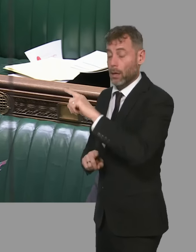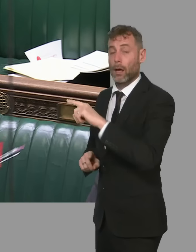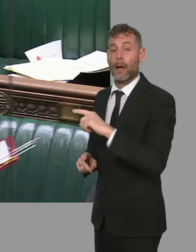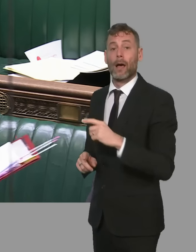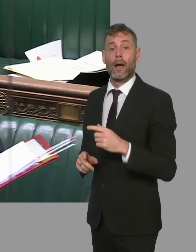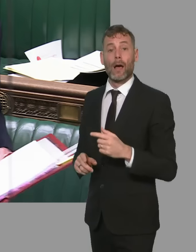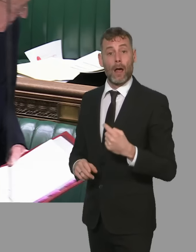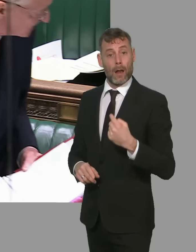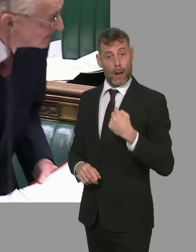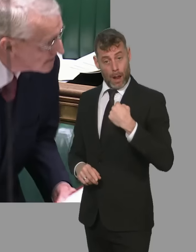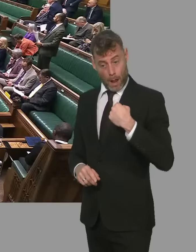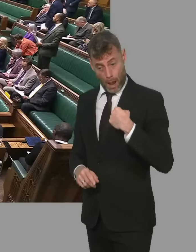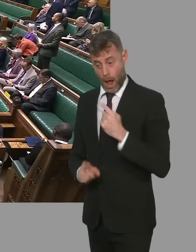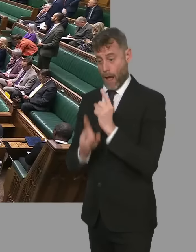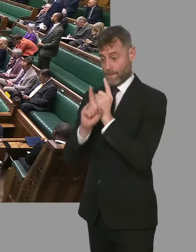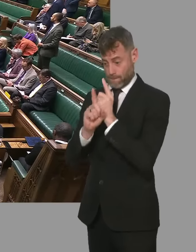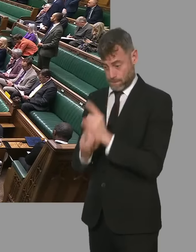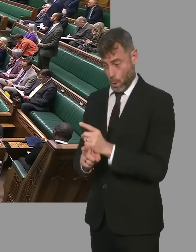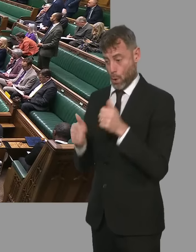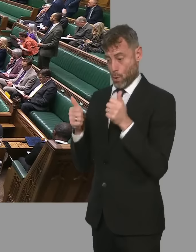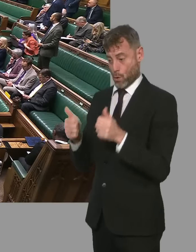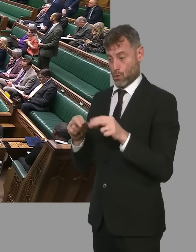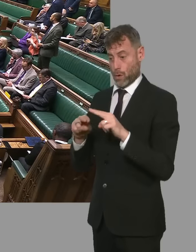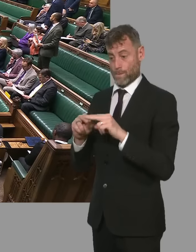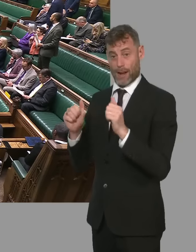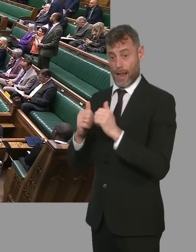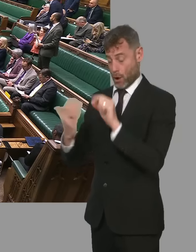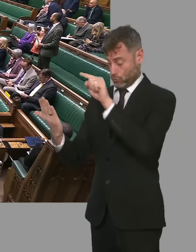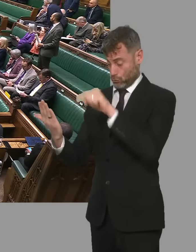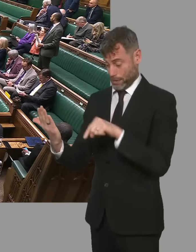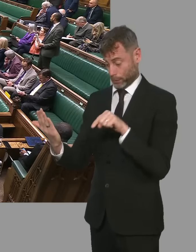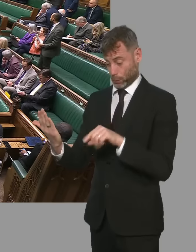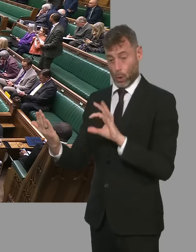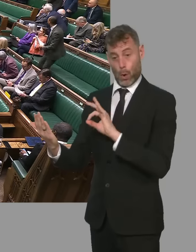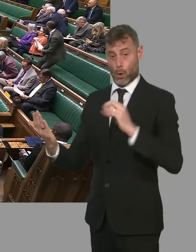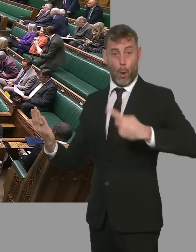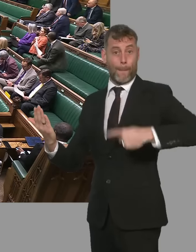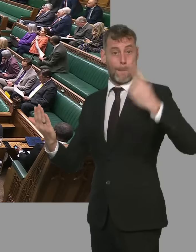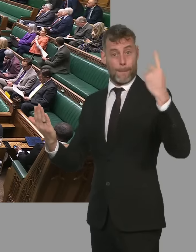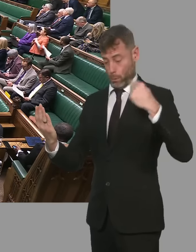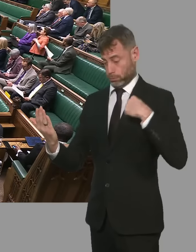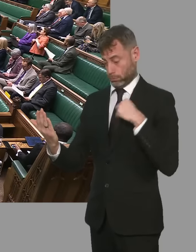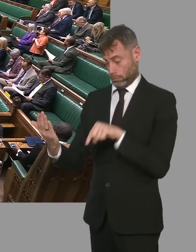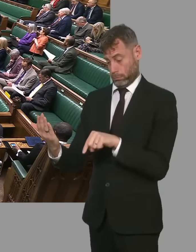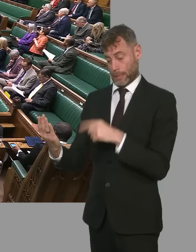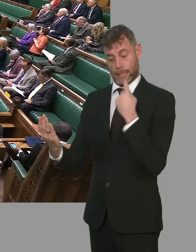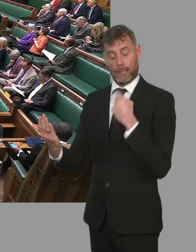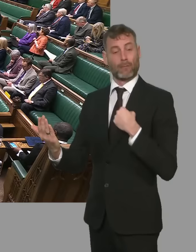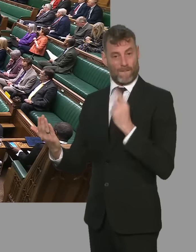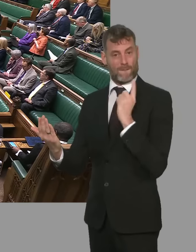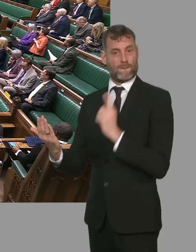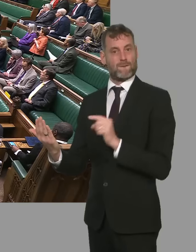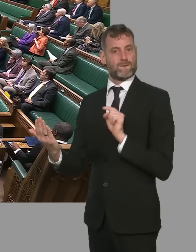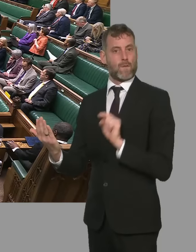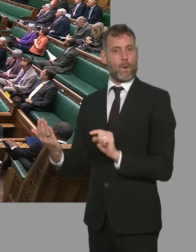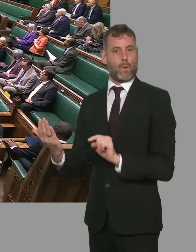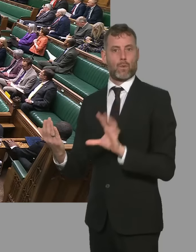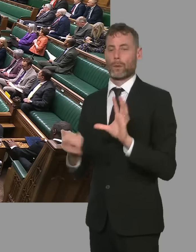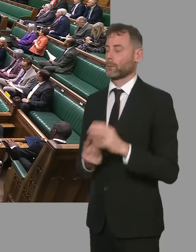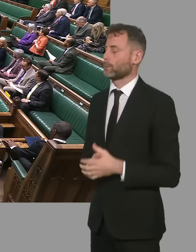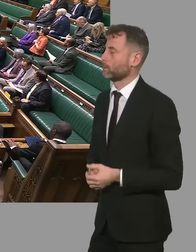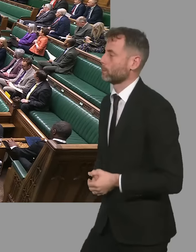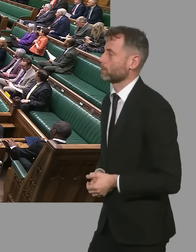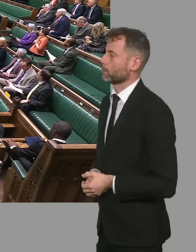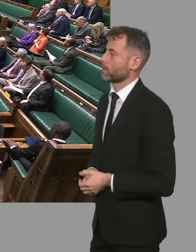of the Good Friday Agreement. Yeah. Sir Julian. Speaker, could I add to the tributes paid to the table clerk? In all